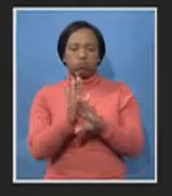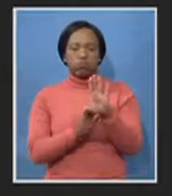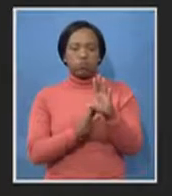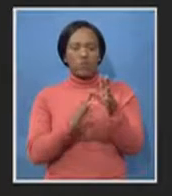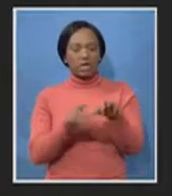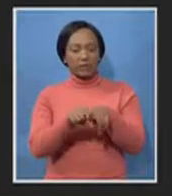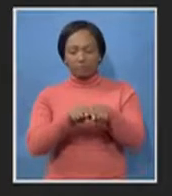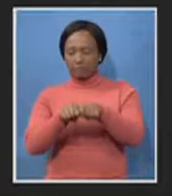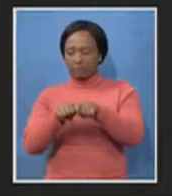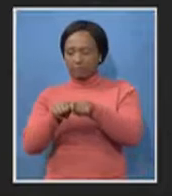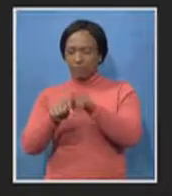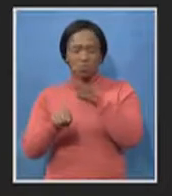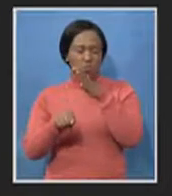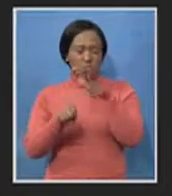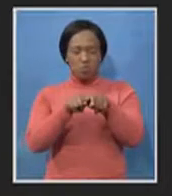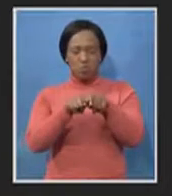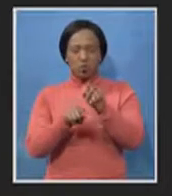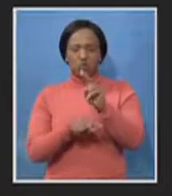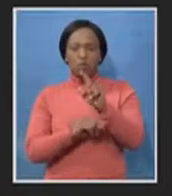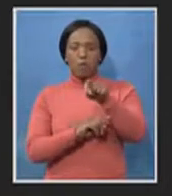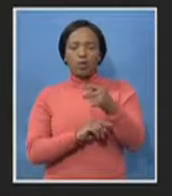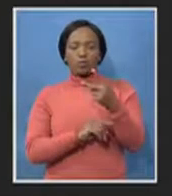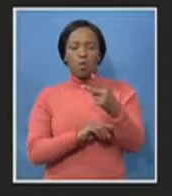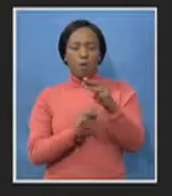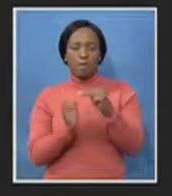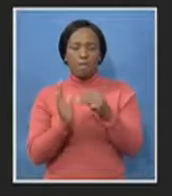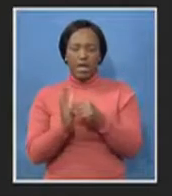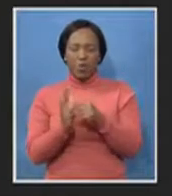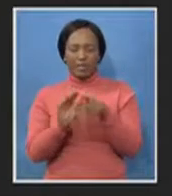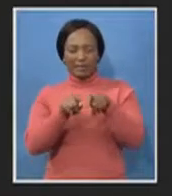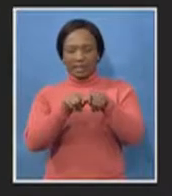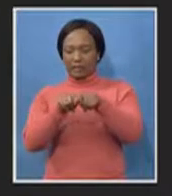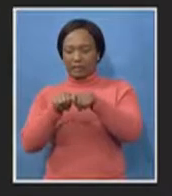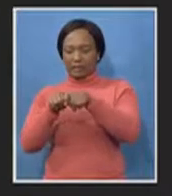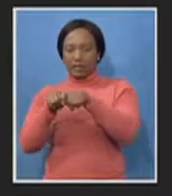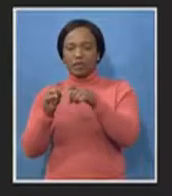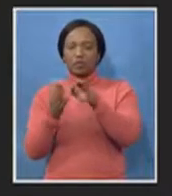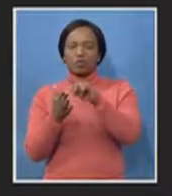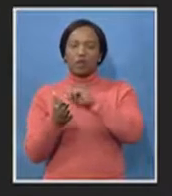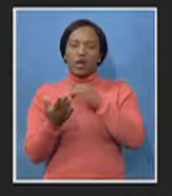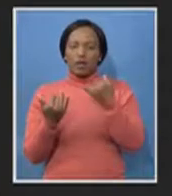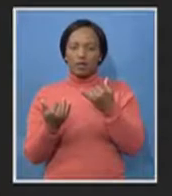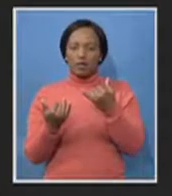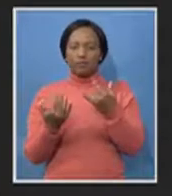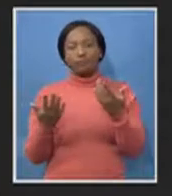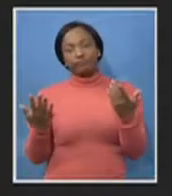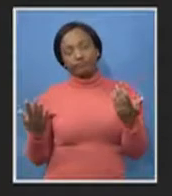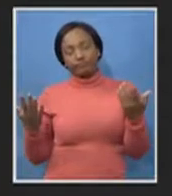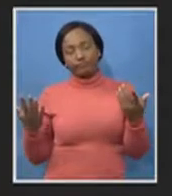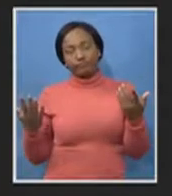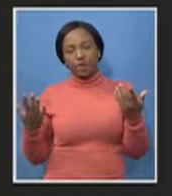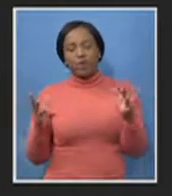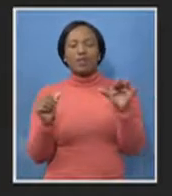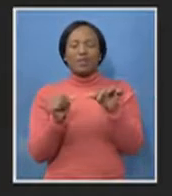2.2 million. And so that would, of course, also... of course, that's an artificial kind of measurement because,